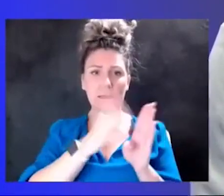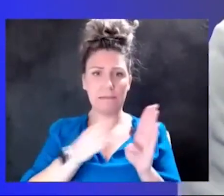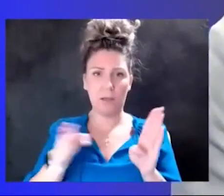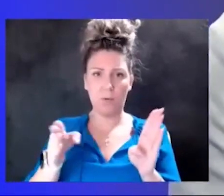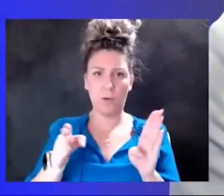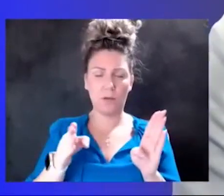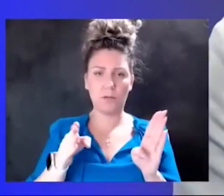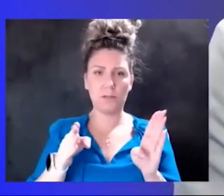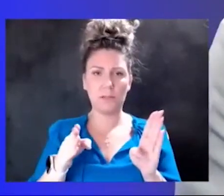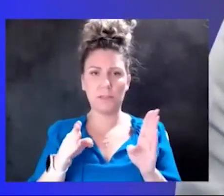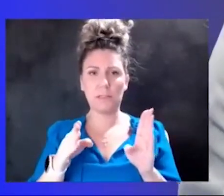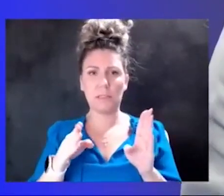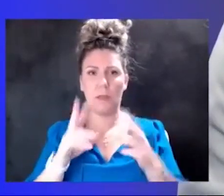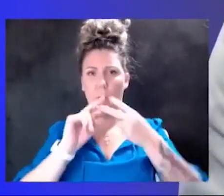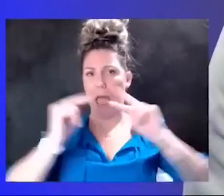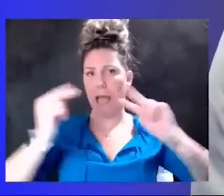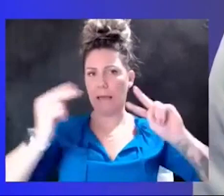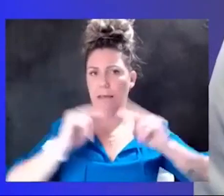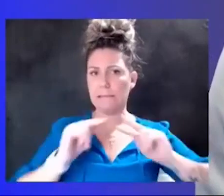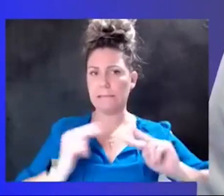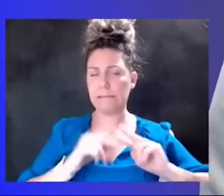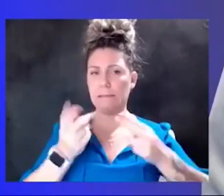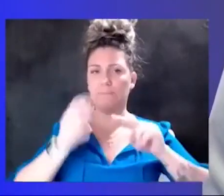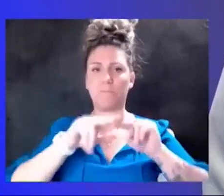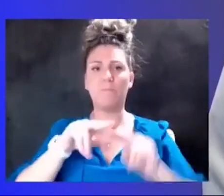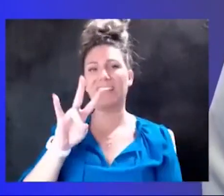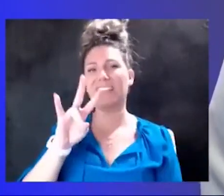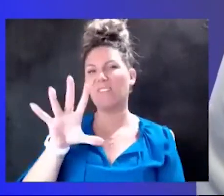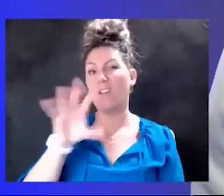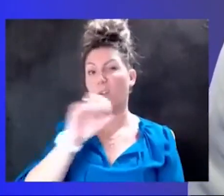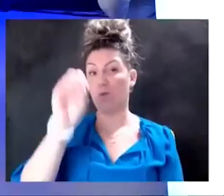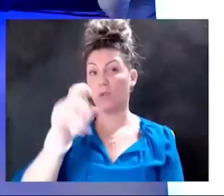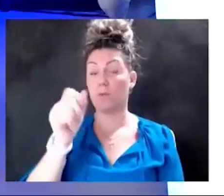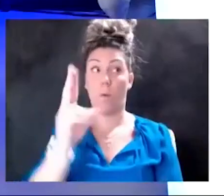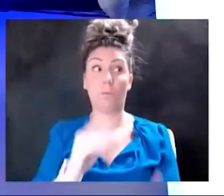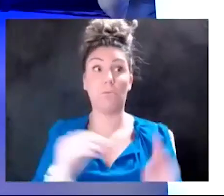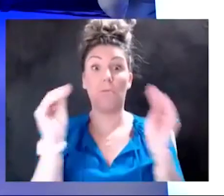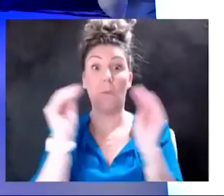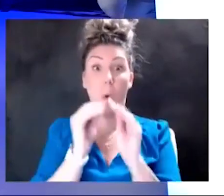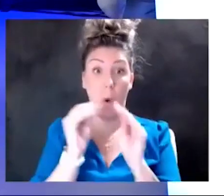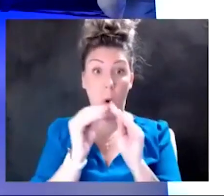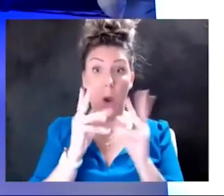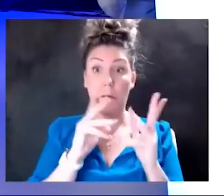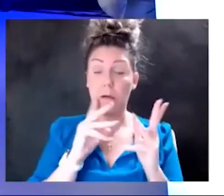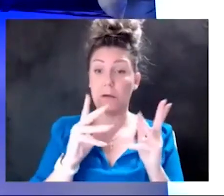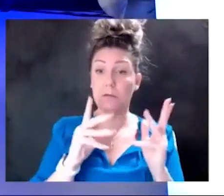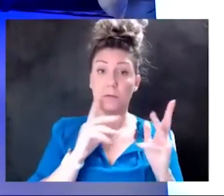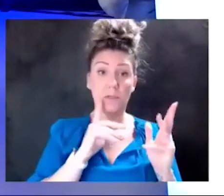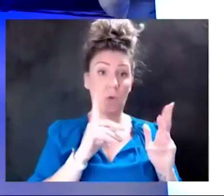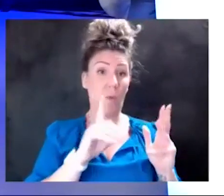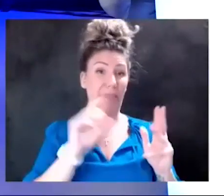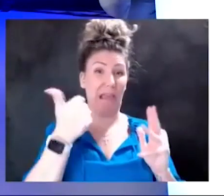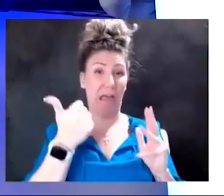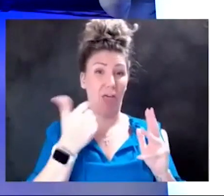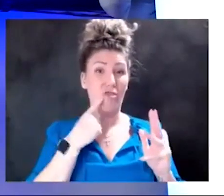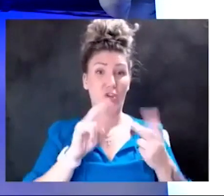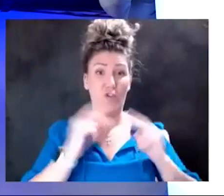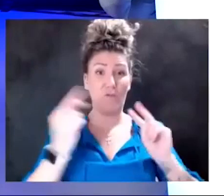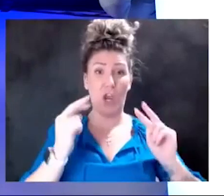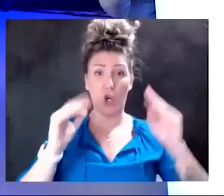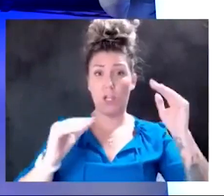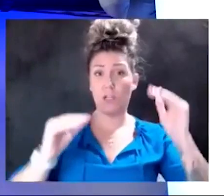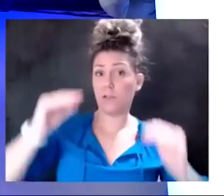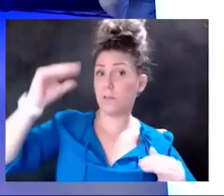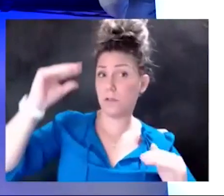isolates now to 75% or more of the isolates. So I think it's helping drive down some of the other variants because it's so